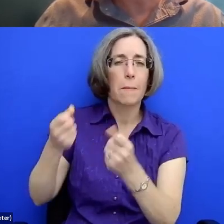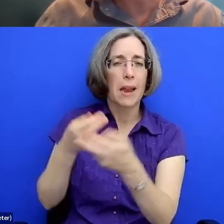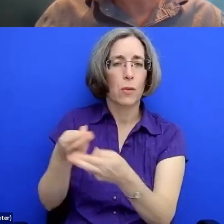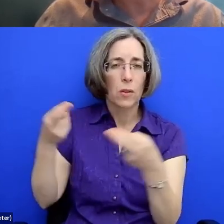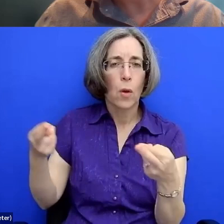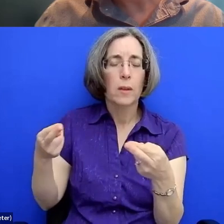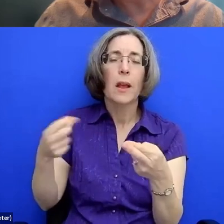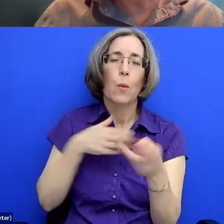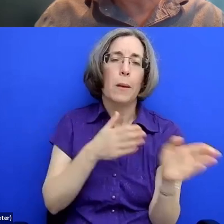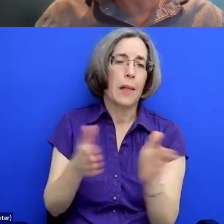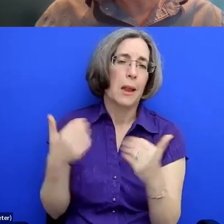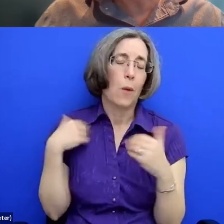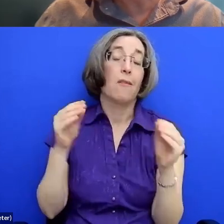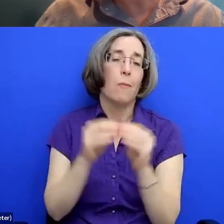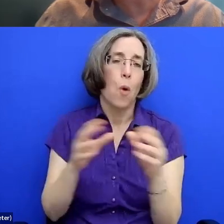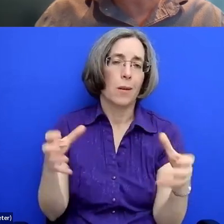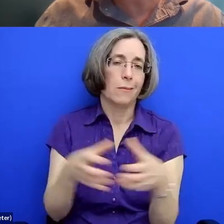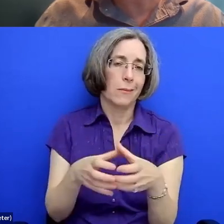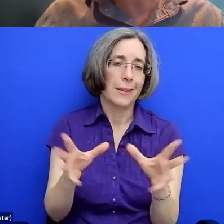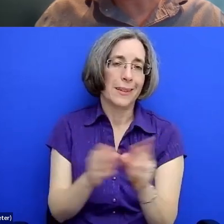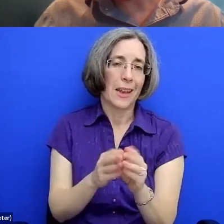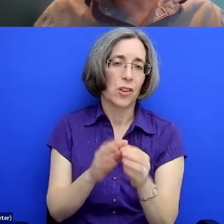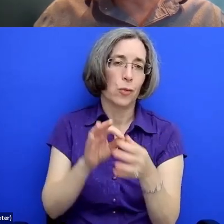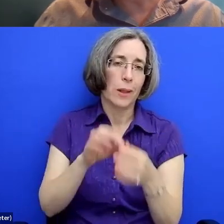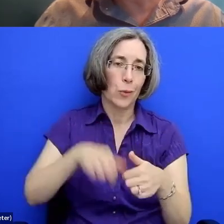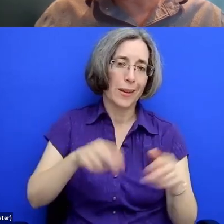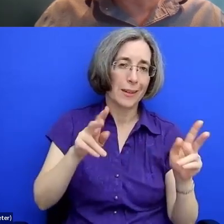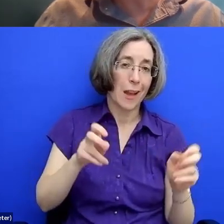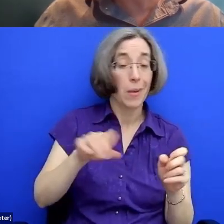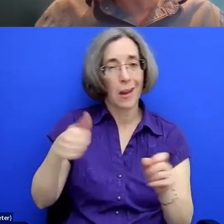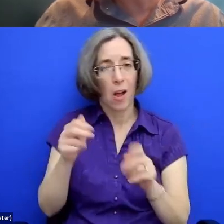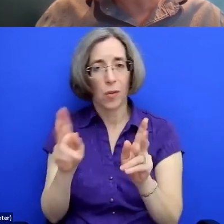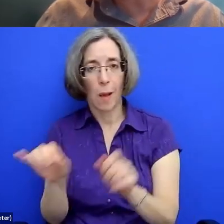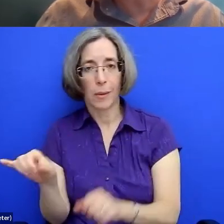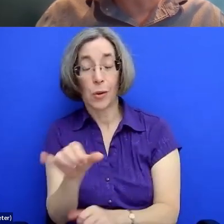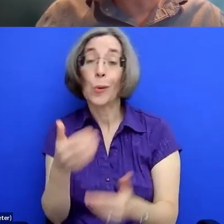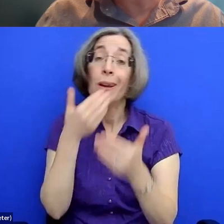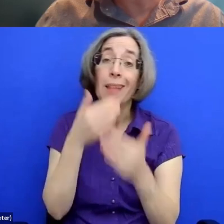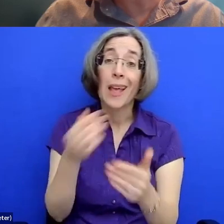related topics. So thank you so much again for staying with us these